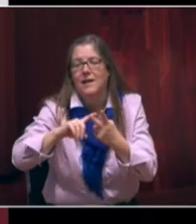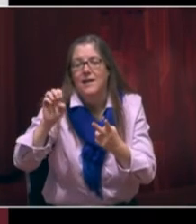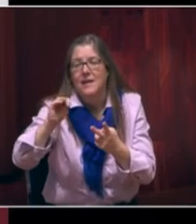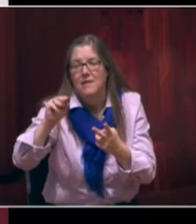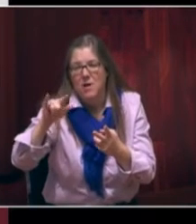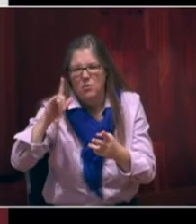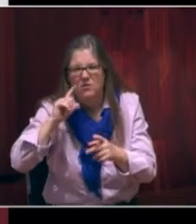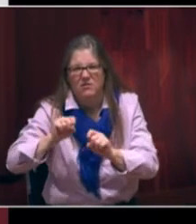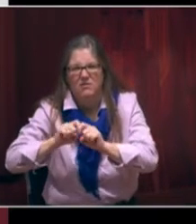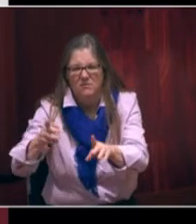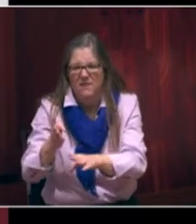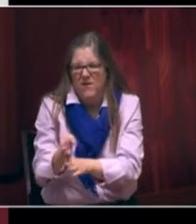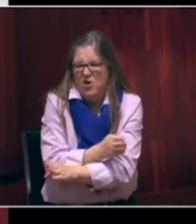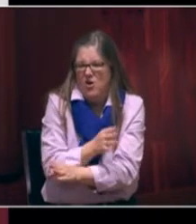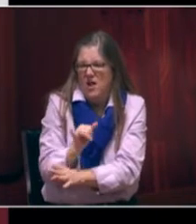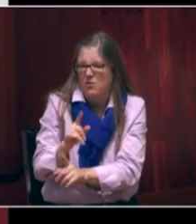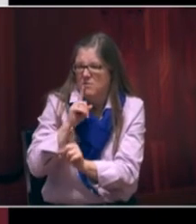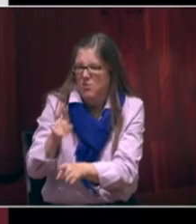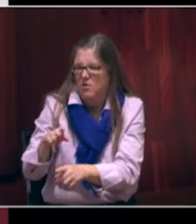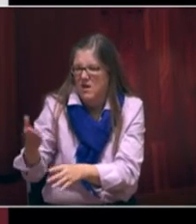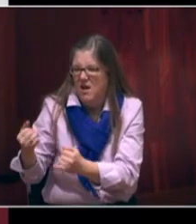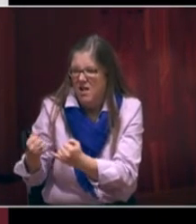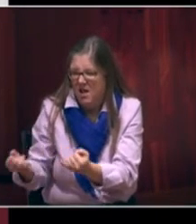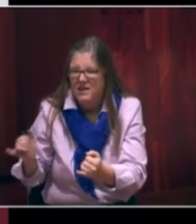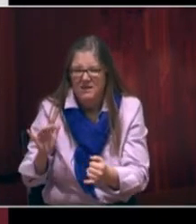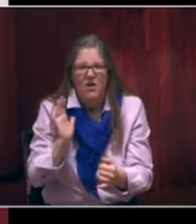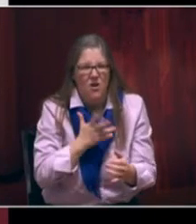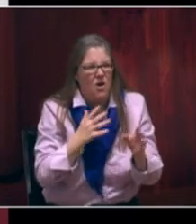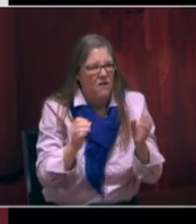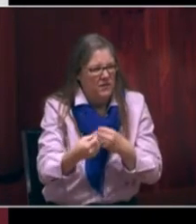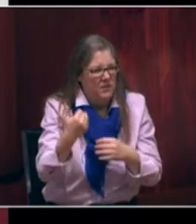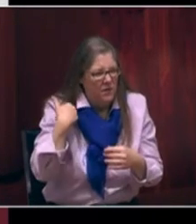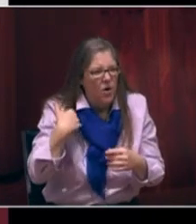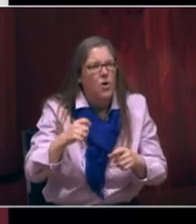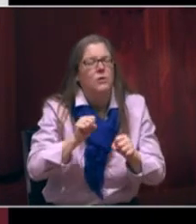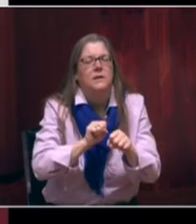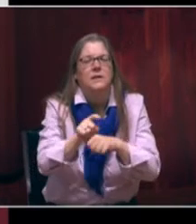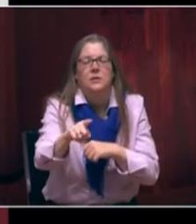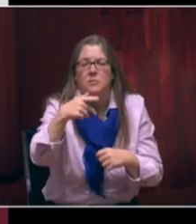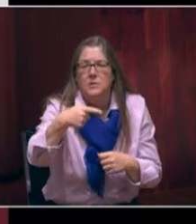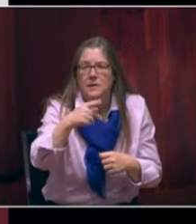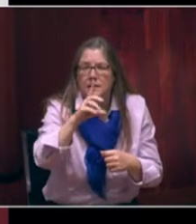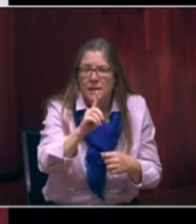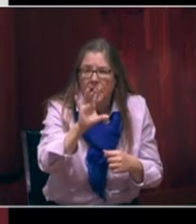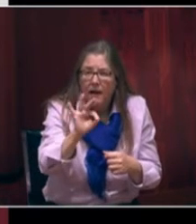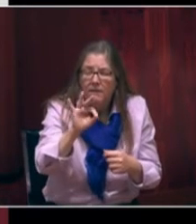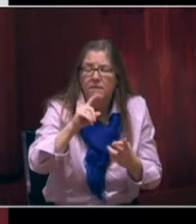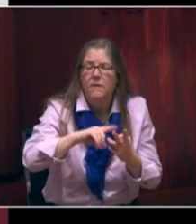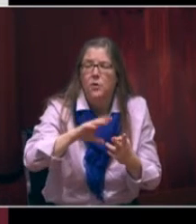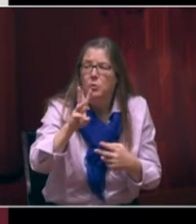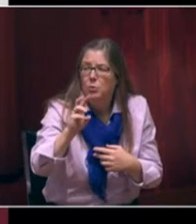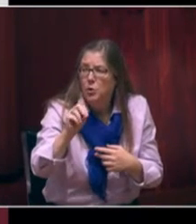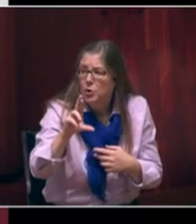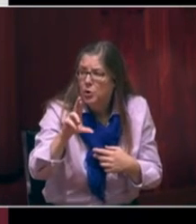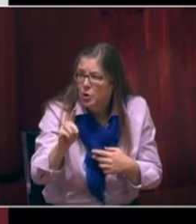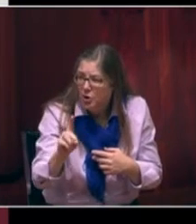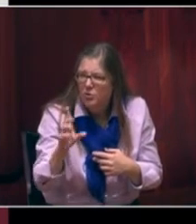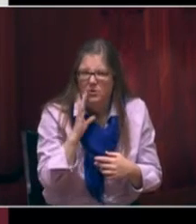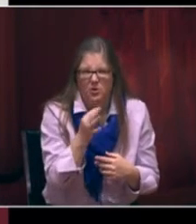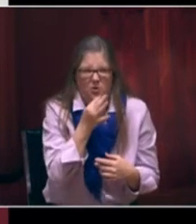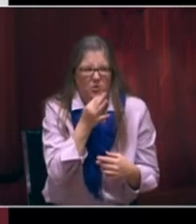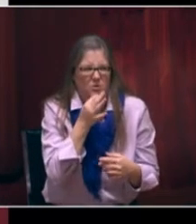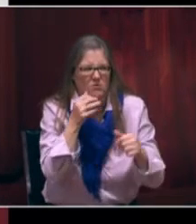our reporting deadline kicking off, as we've done in the past, we'll send you a PDF and a Word version, and we'll probably have that out pretty soon. We're going to have an